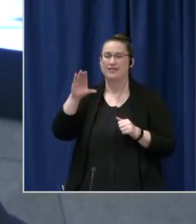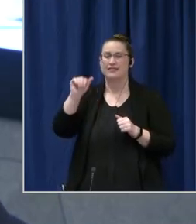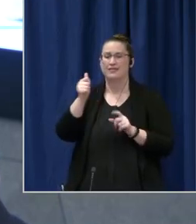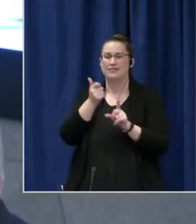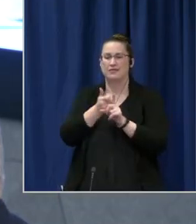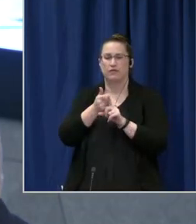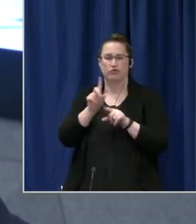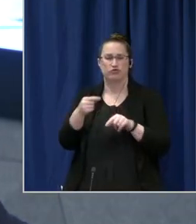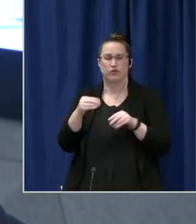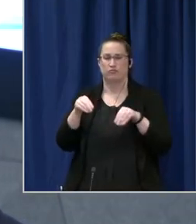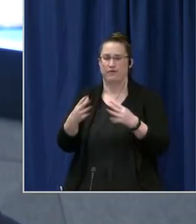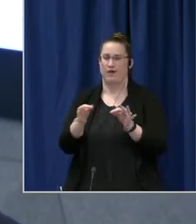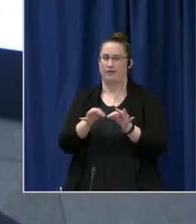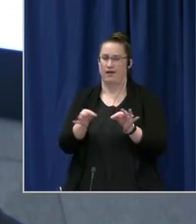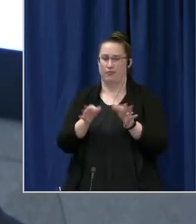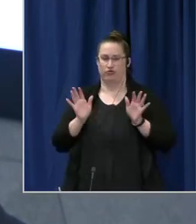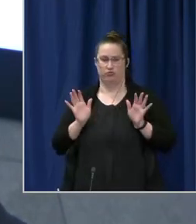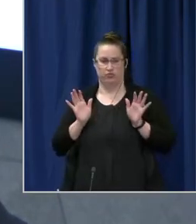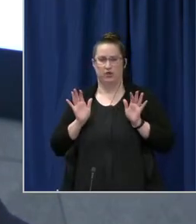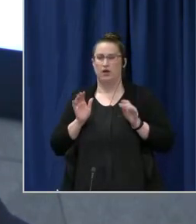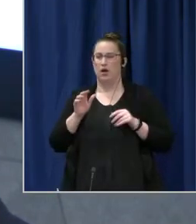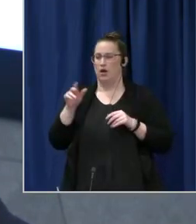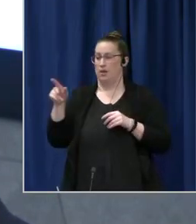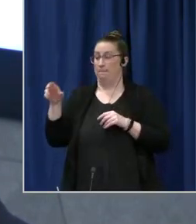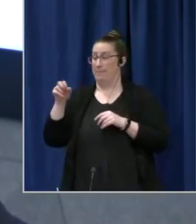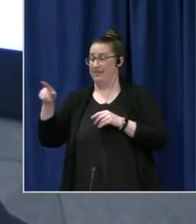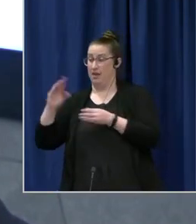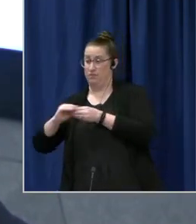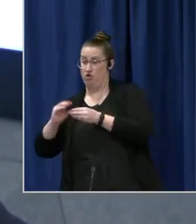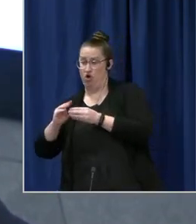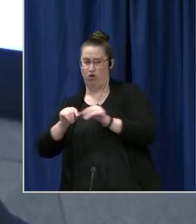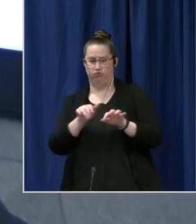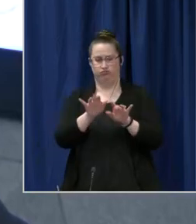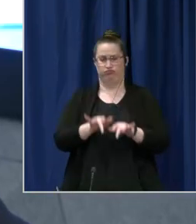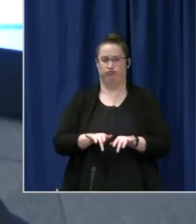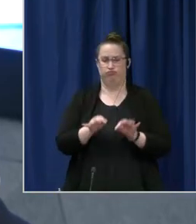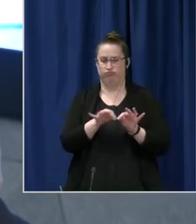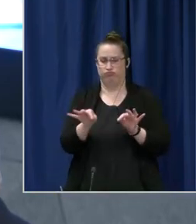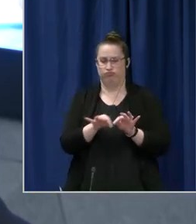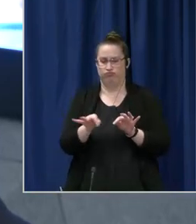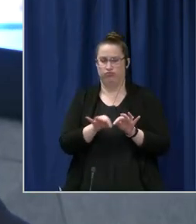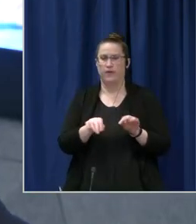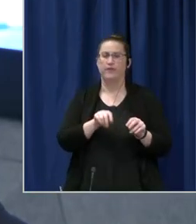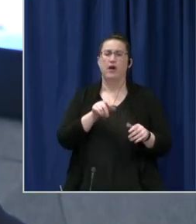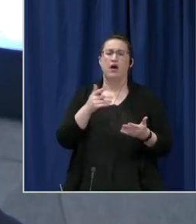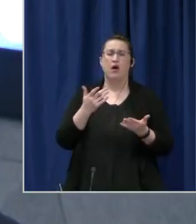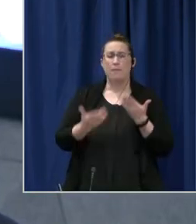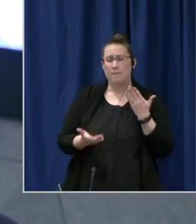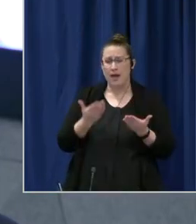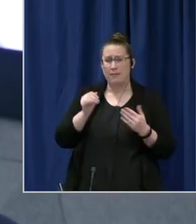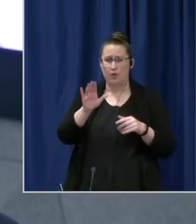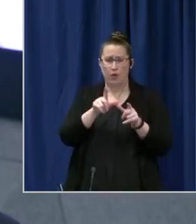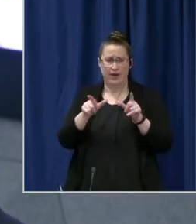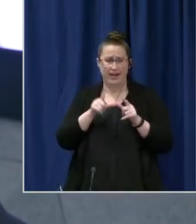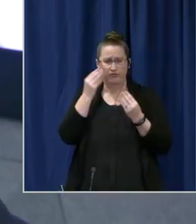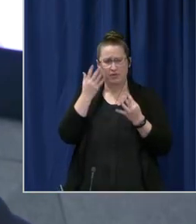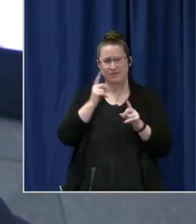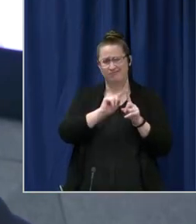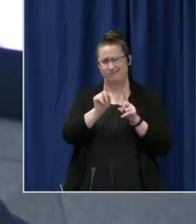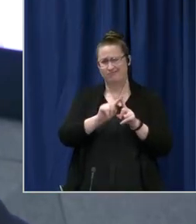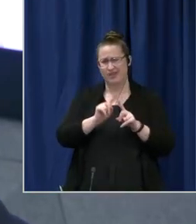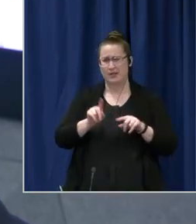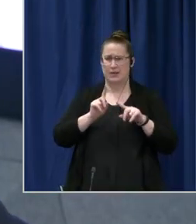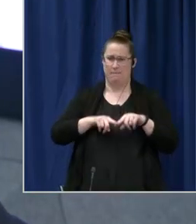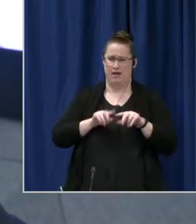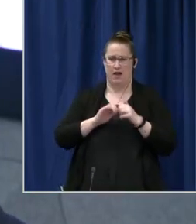be providing captions of what the PSAP says. There may also be differences in location information provided to the